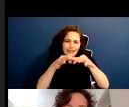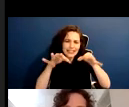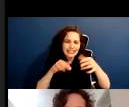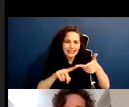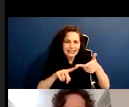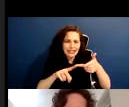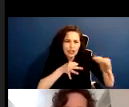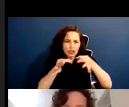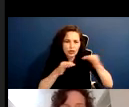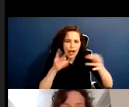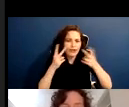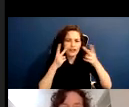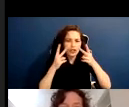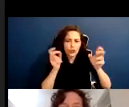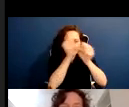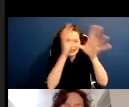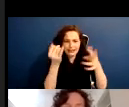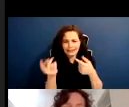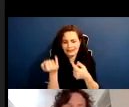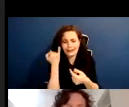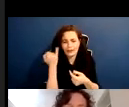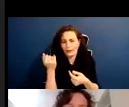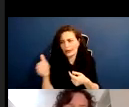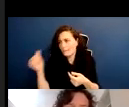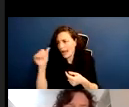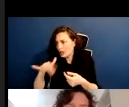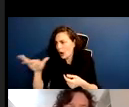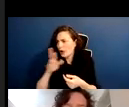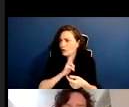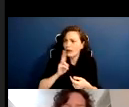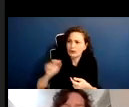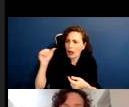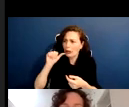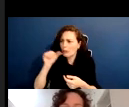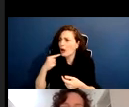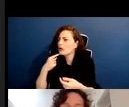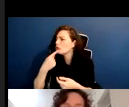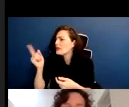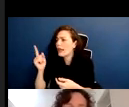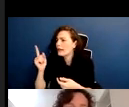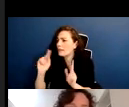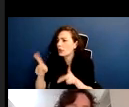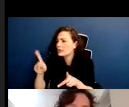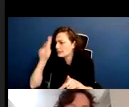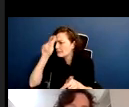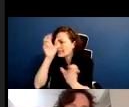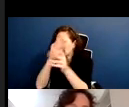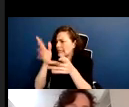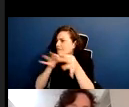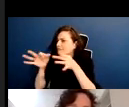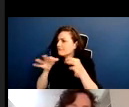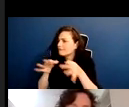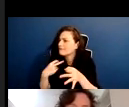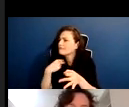maybe you're someone's backyard, how would you describe that scene? Say it out loud. What's the weather like? What